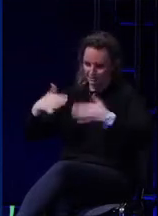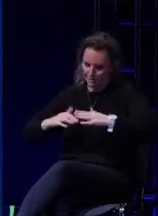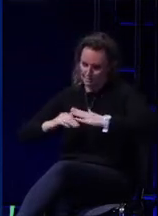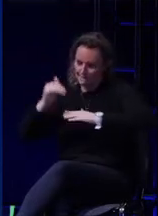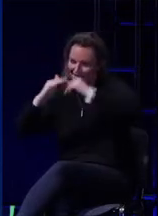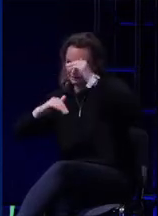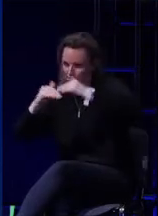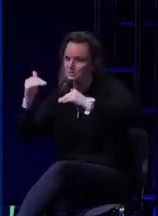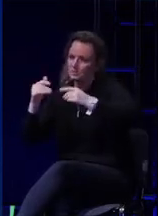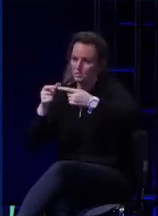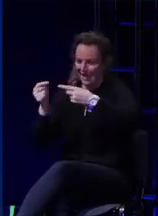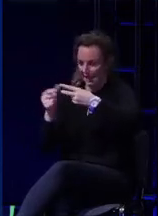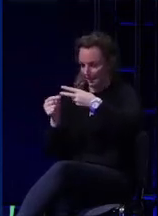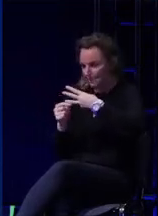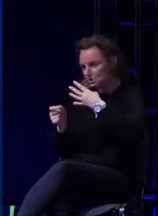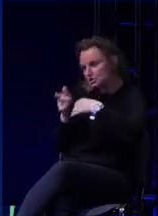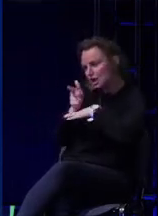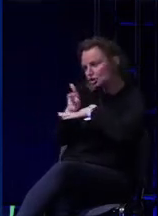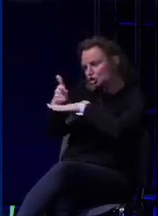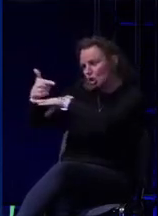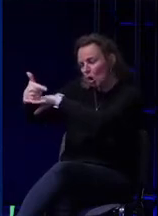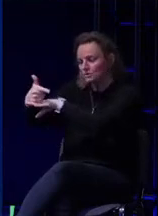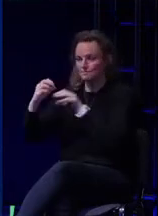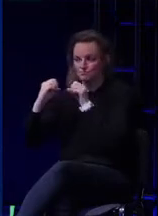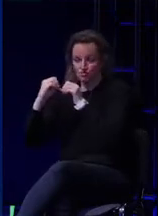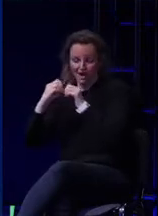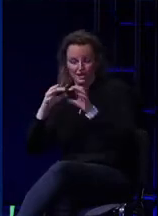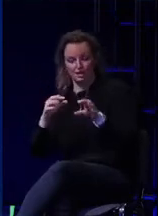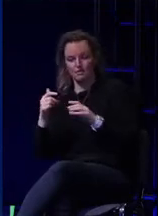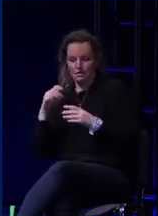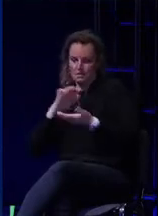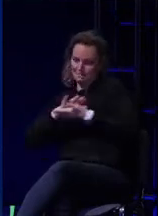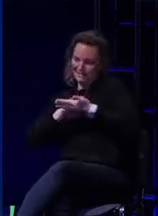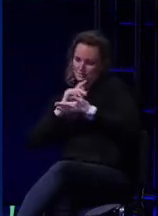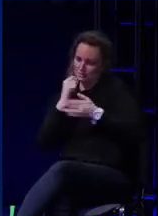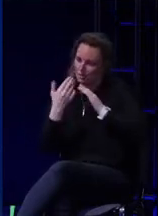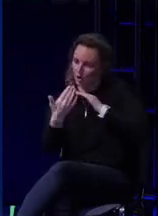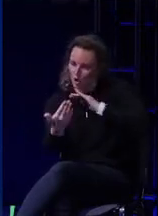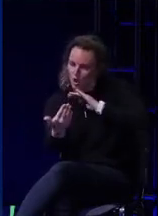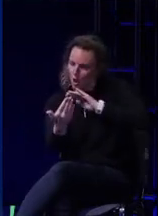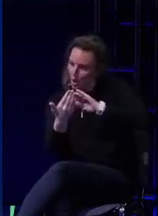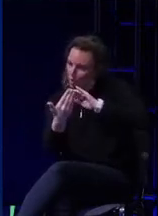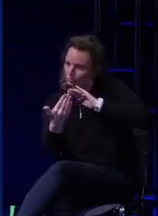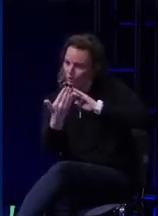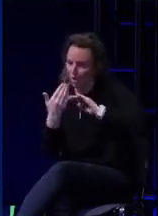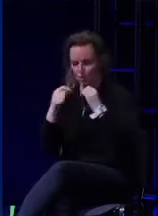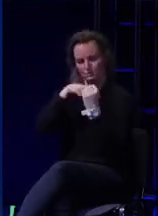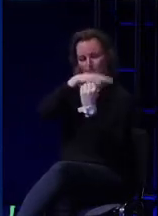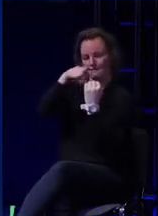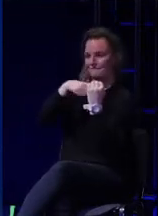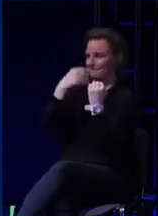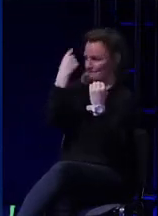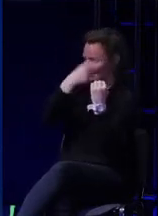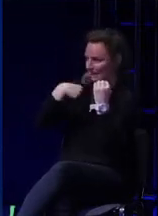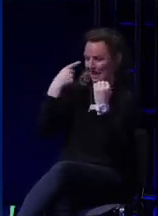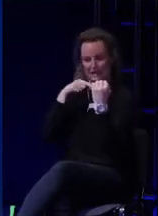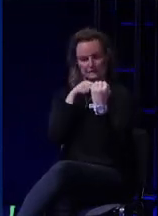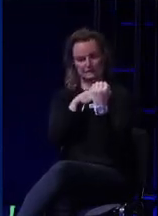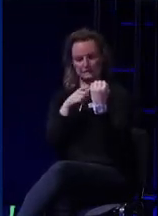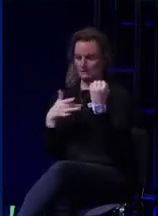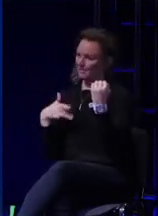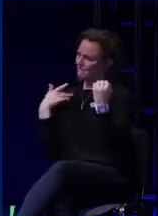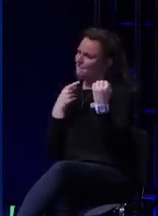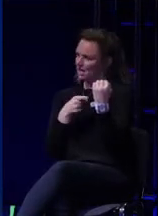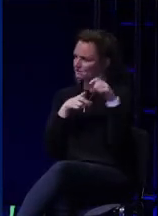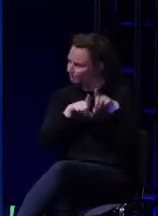then, you know, Brian pulling it even further so we go as close as we can That's over nice. the face. So it's, but it feels very like in keeping with